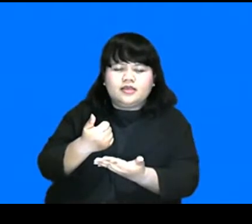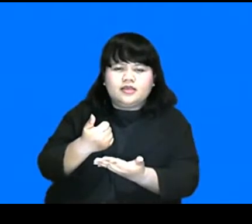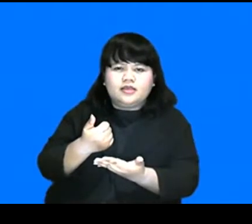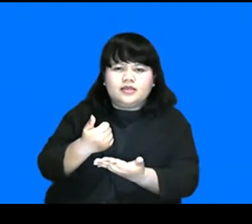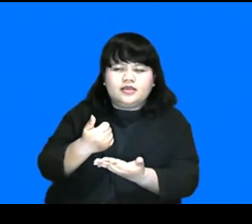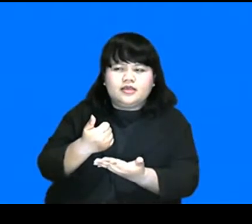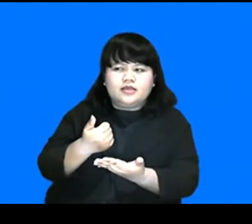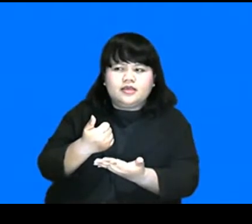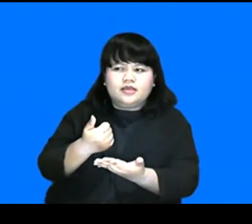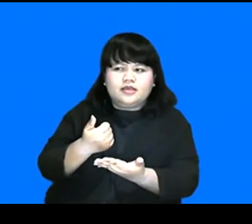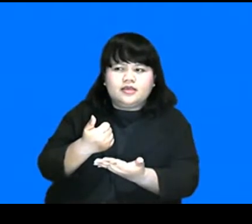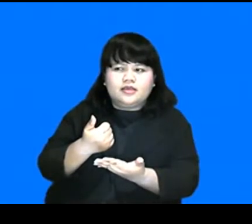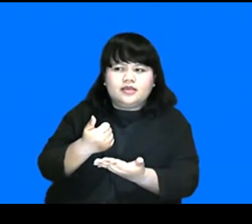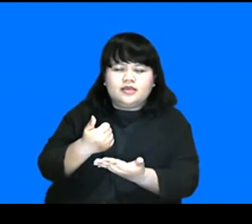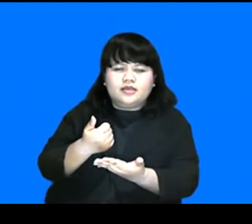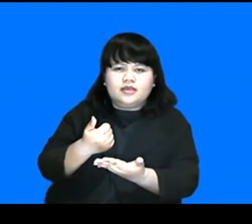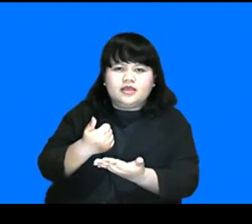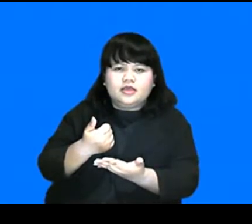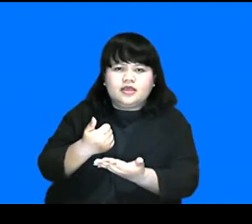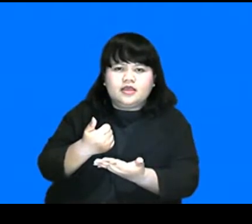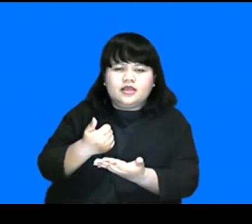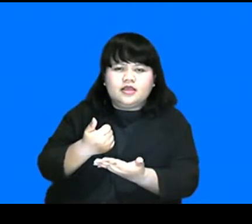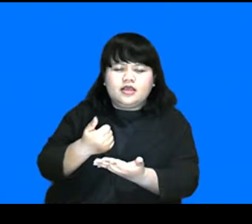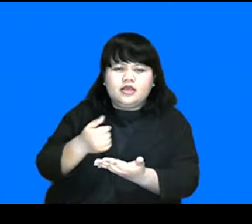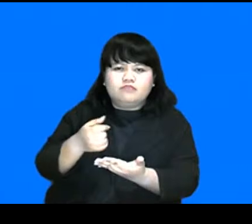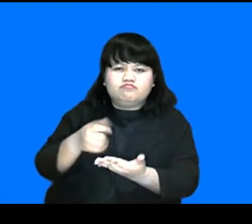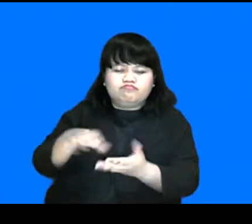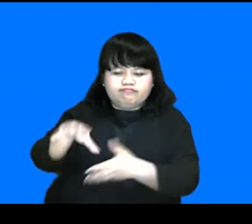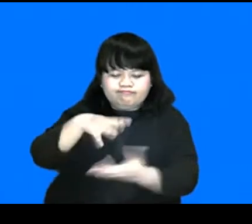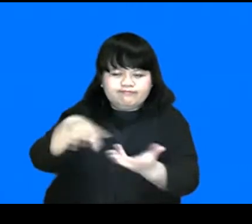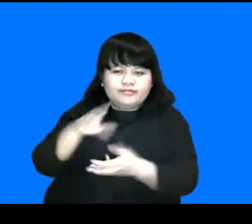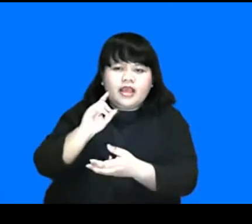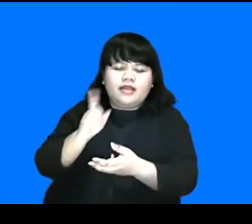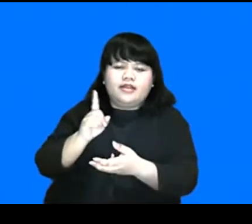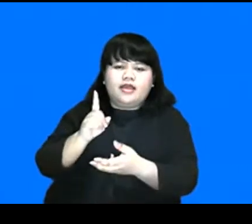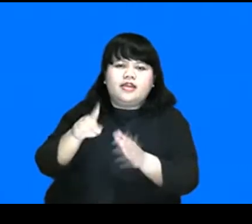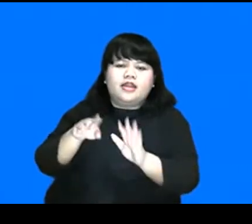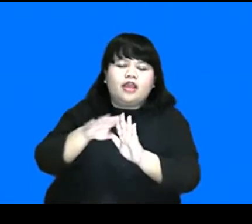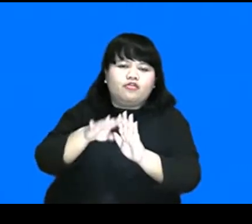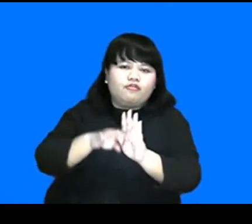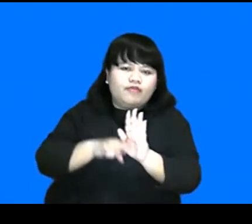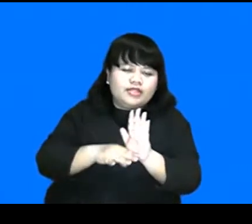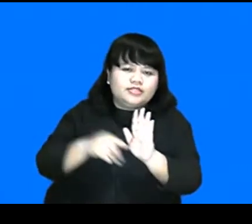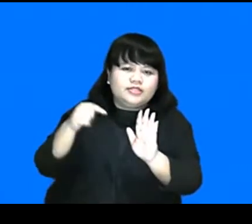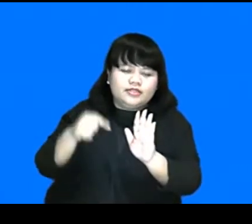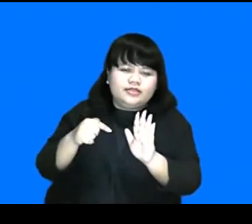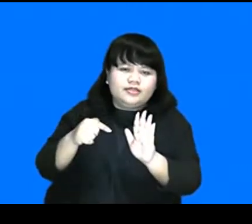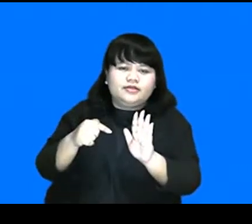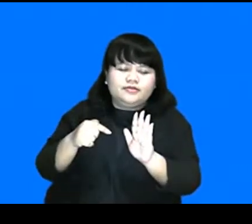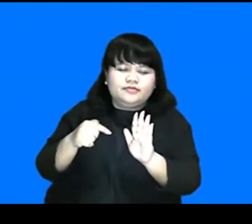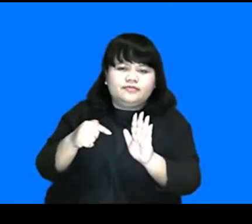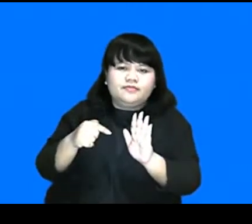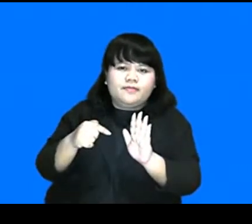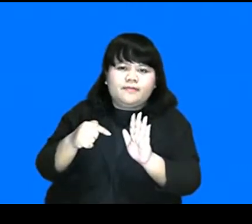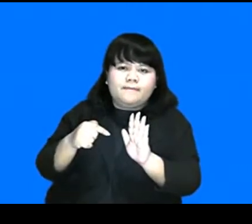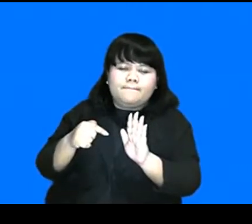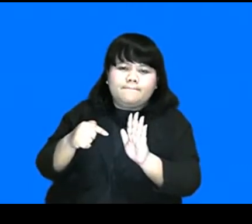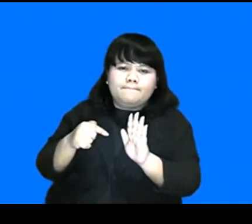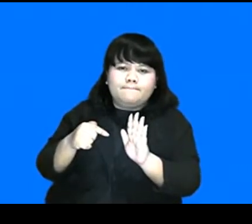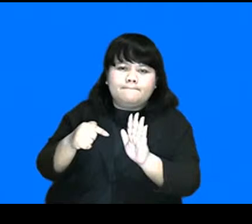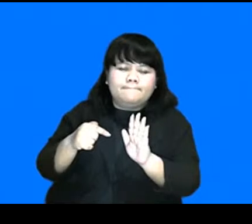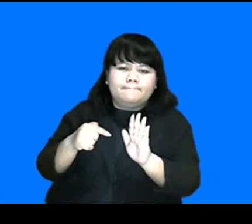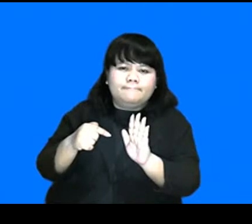having the need for a UN convention and all this. However, it needs to be tailored towards the need of